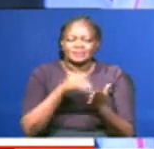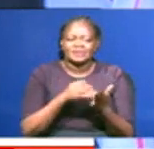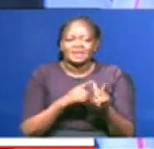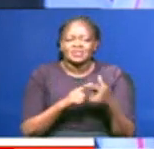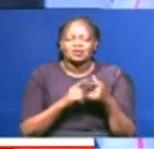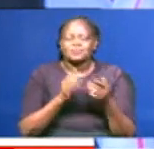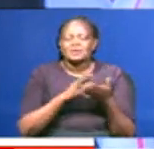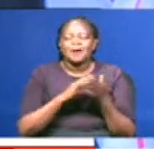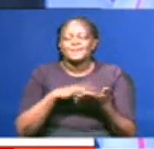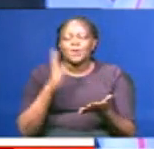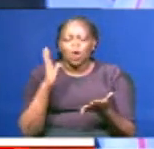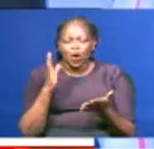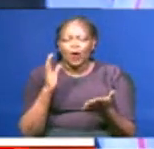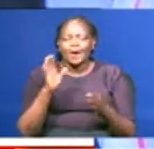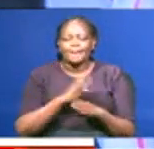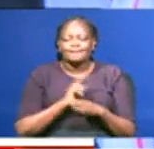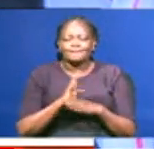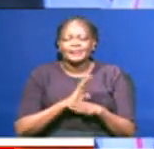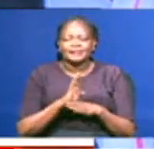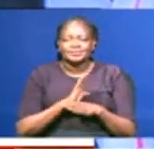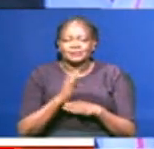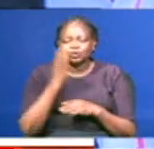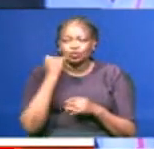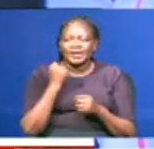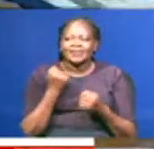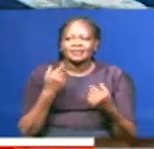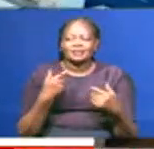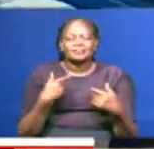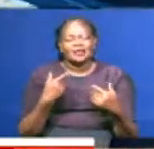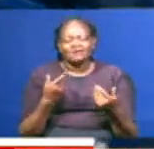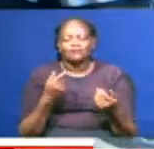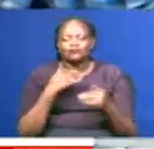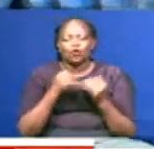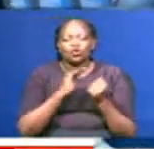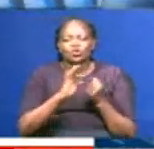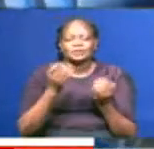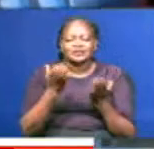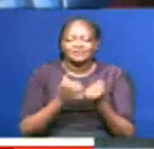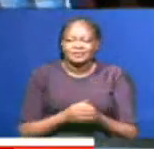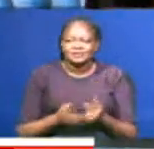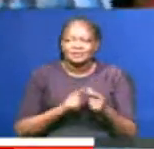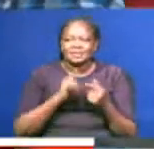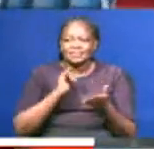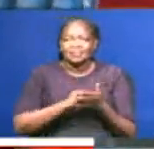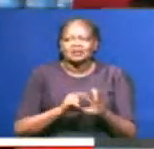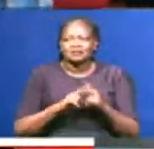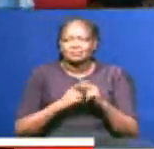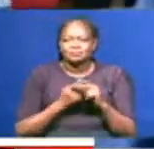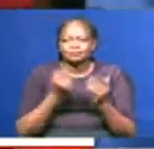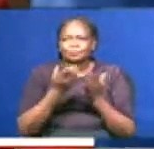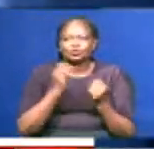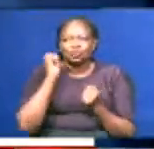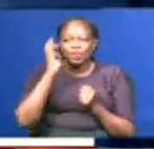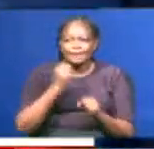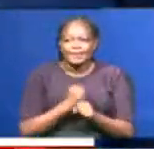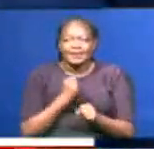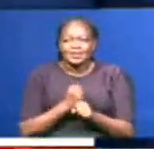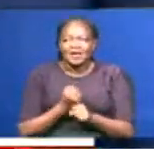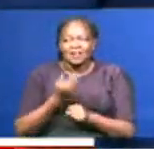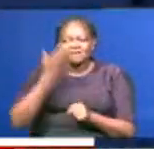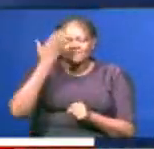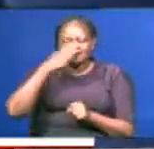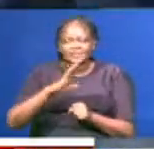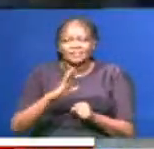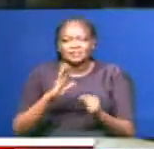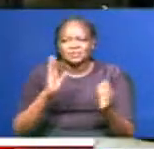more busy because they will be handling all those services. He added that the rollout of the services will be done in phases, and